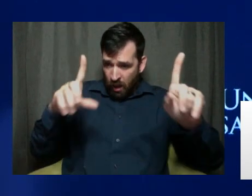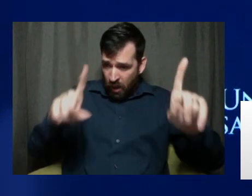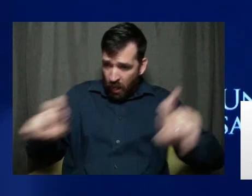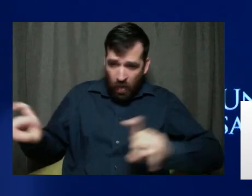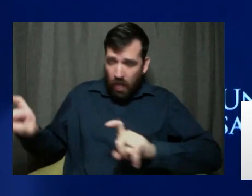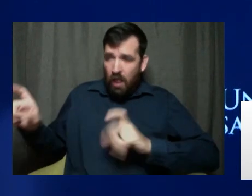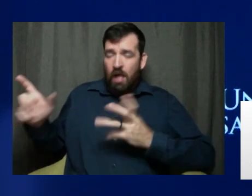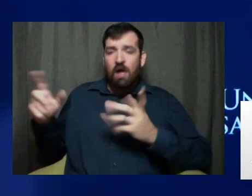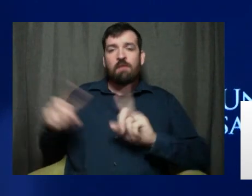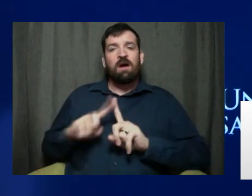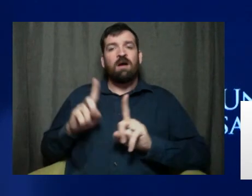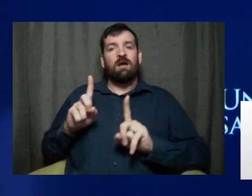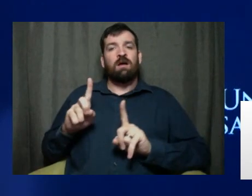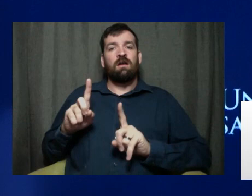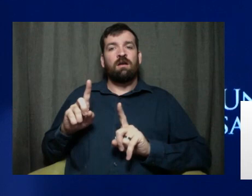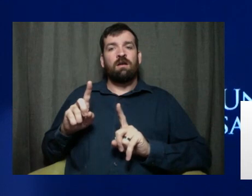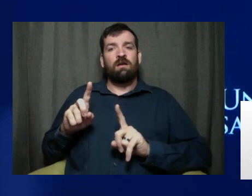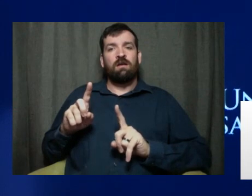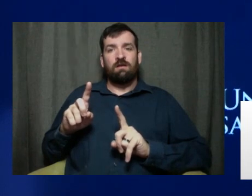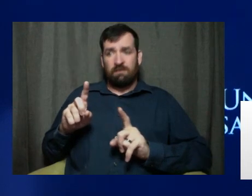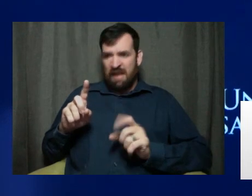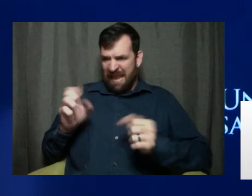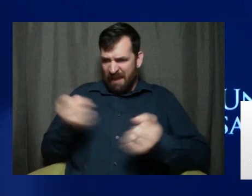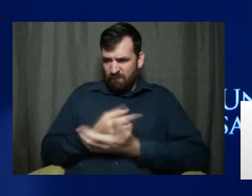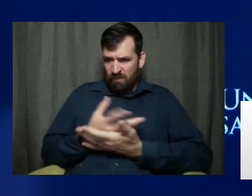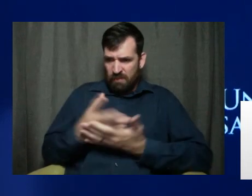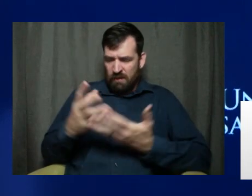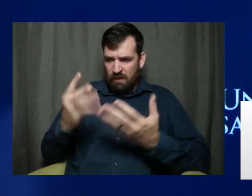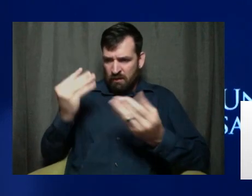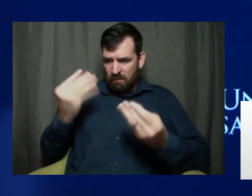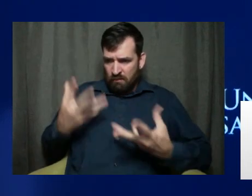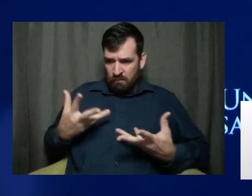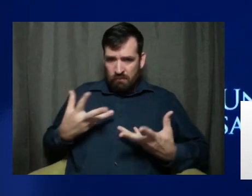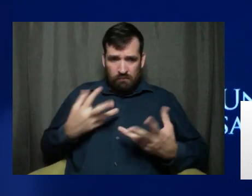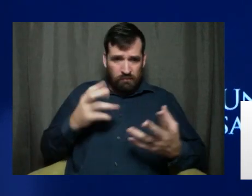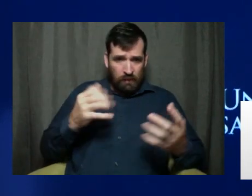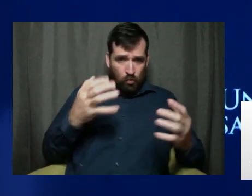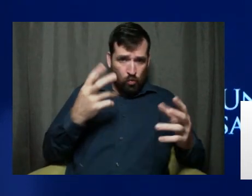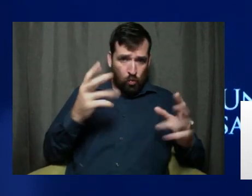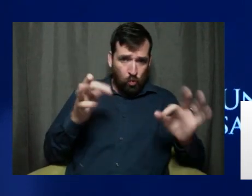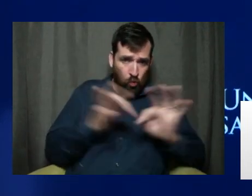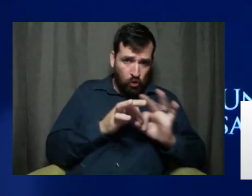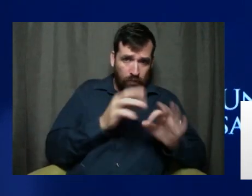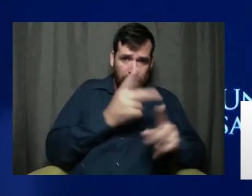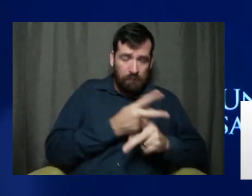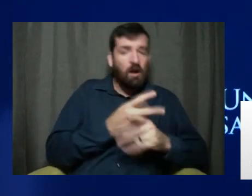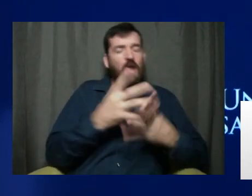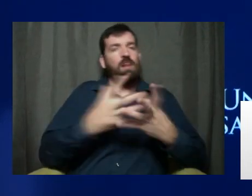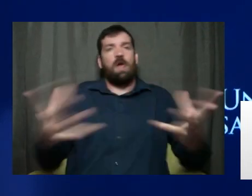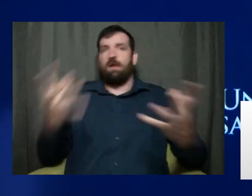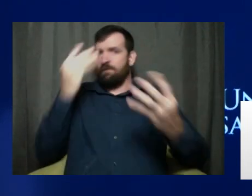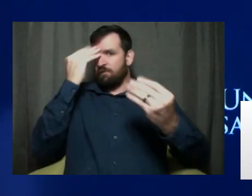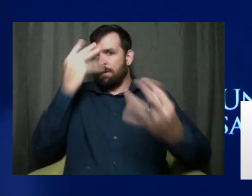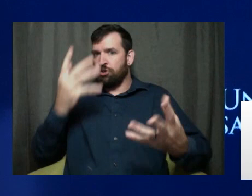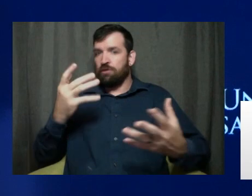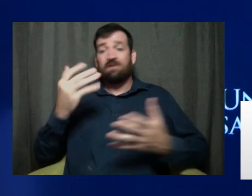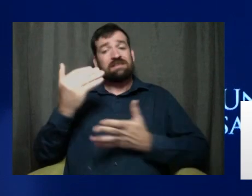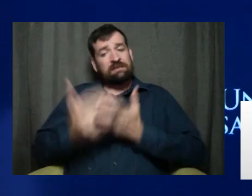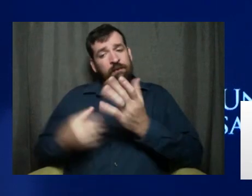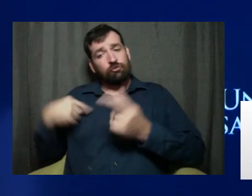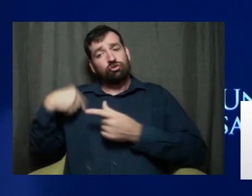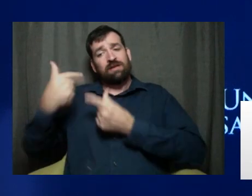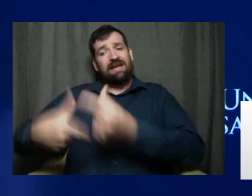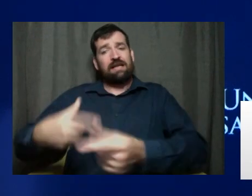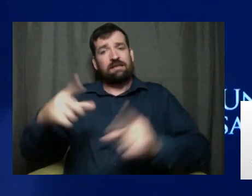question is what do you do with everything you catch? Is that a keeper or is that not? You get a lot of information back from some genetic testing that